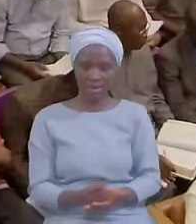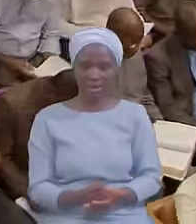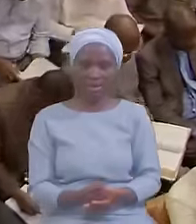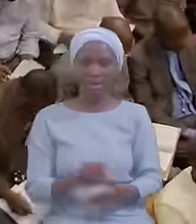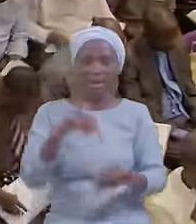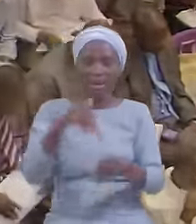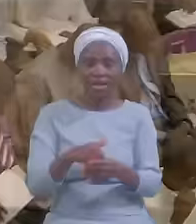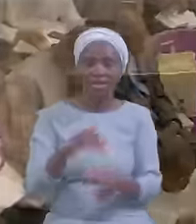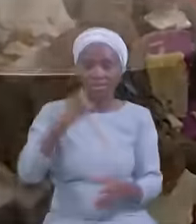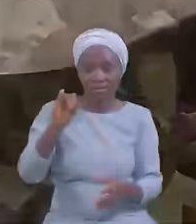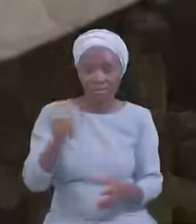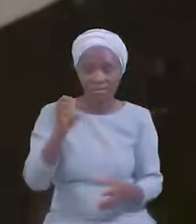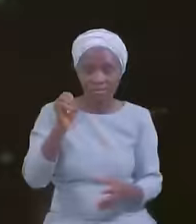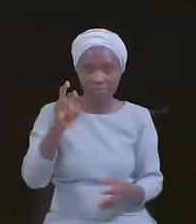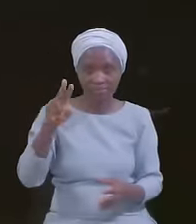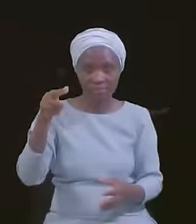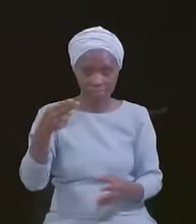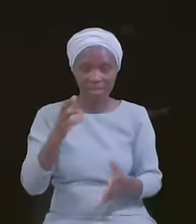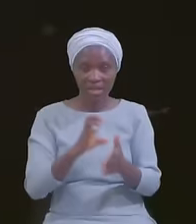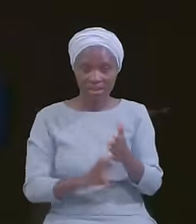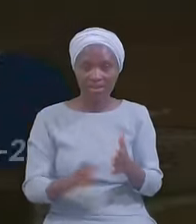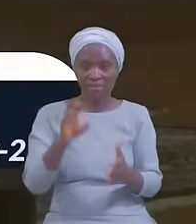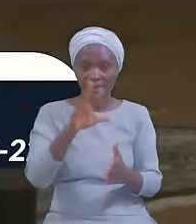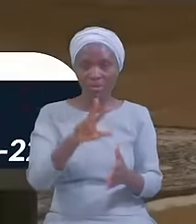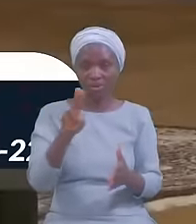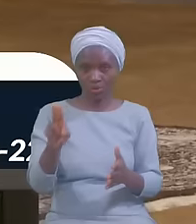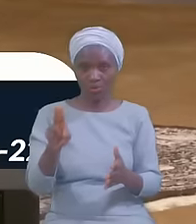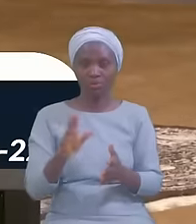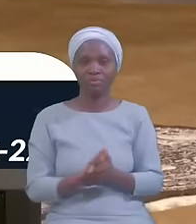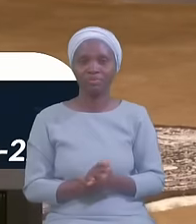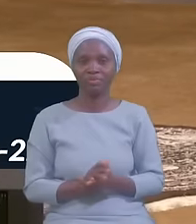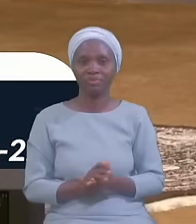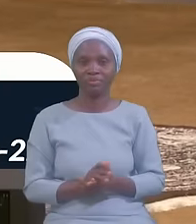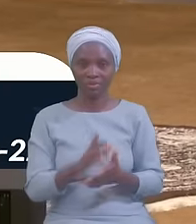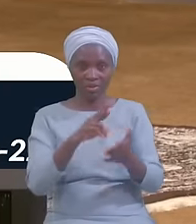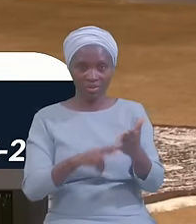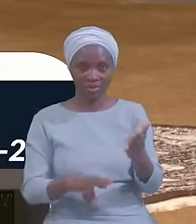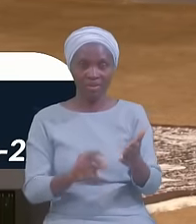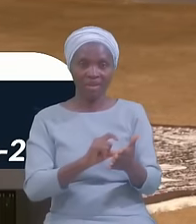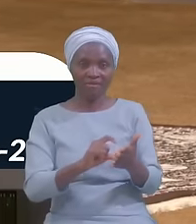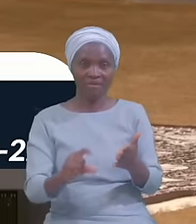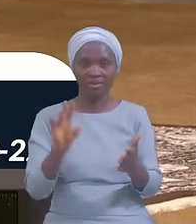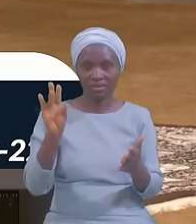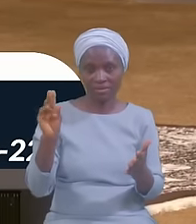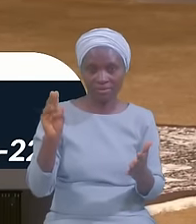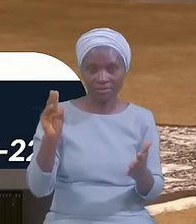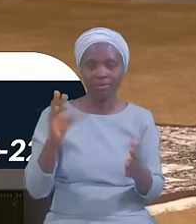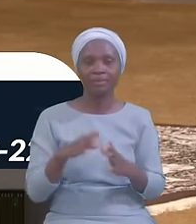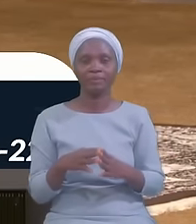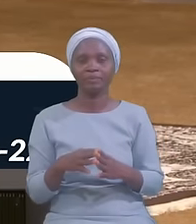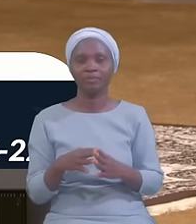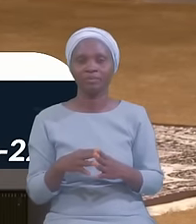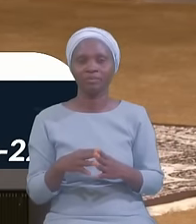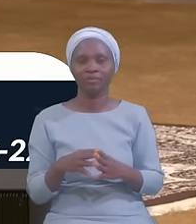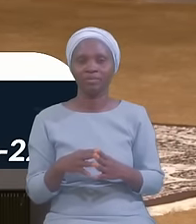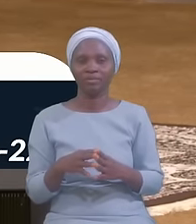chapter 32, Jeremiah chapter 32, we're reading from verse 17. Ah,